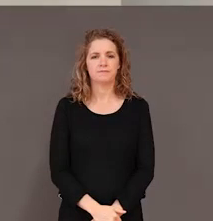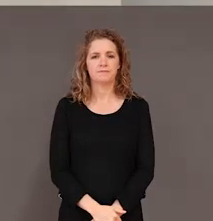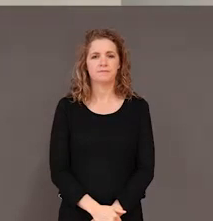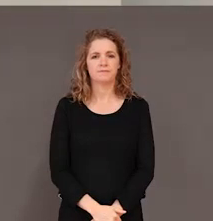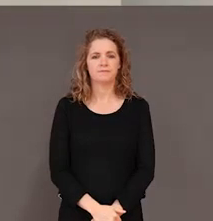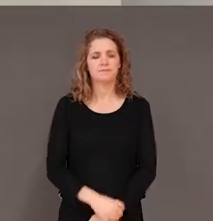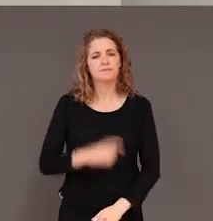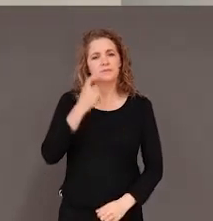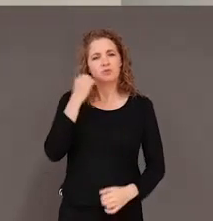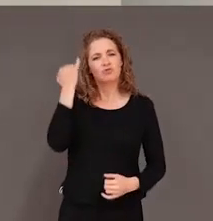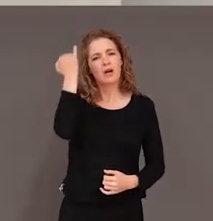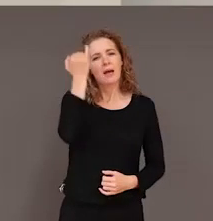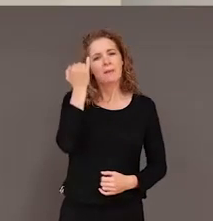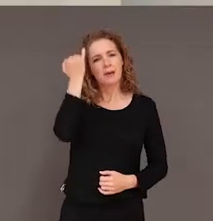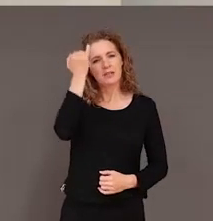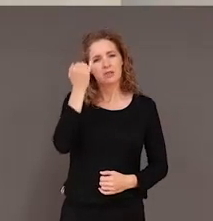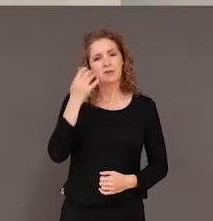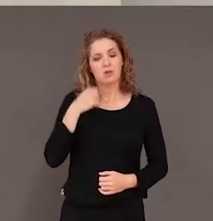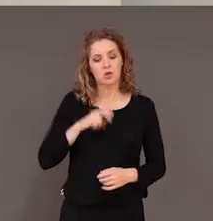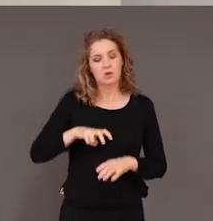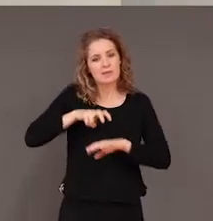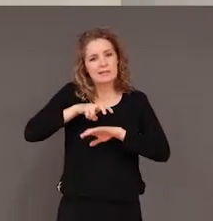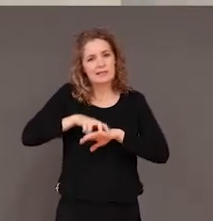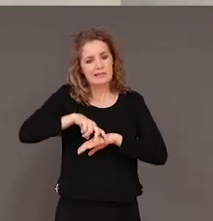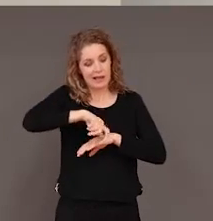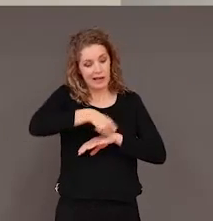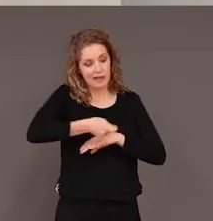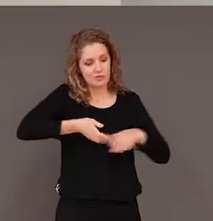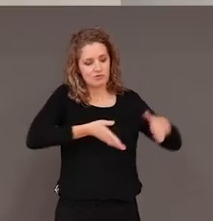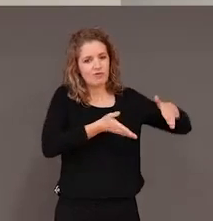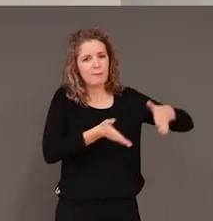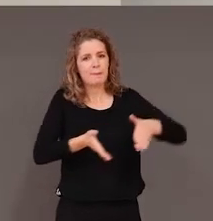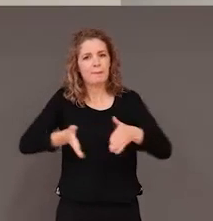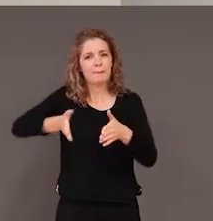So see if you can imagine you are sitting on the bank of a gently flowing stream.